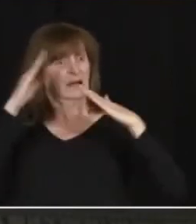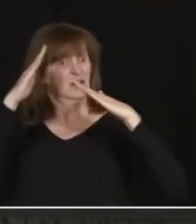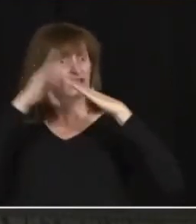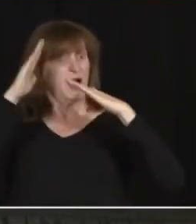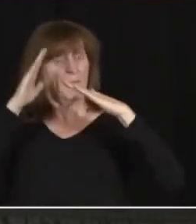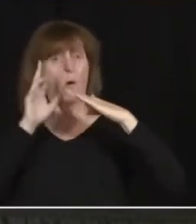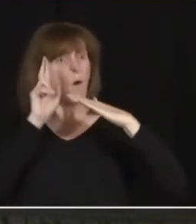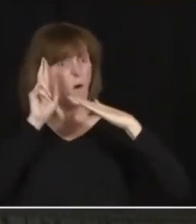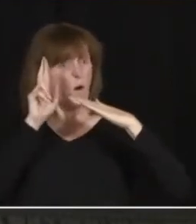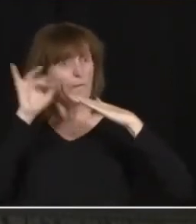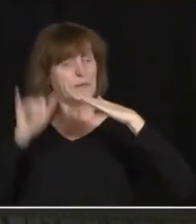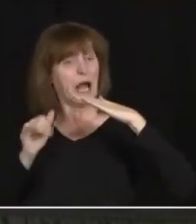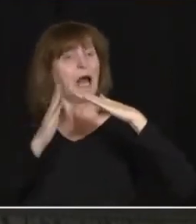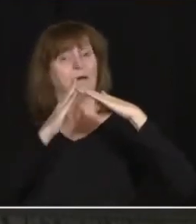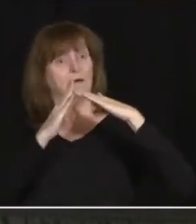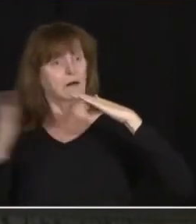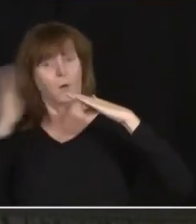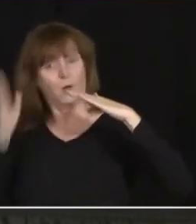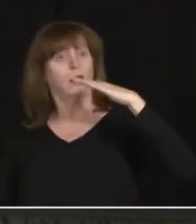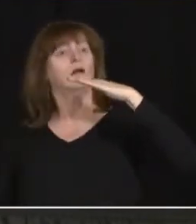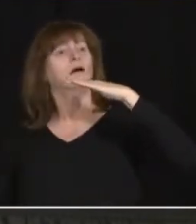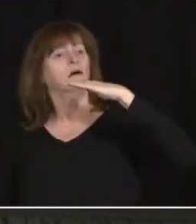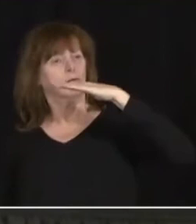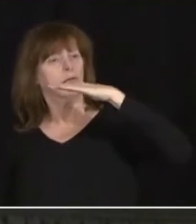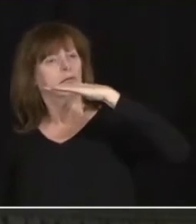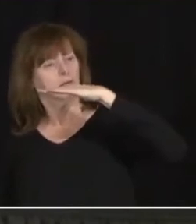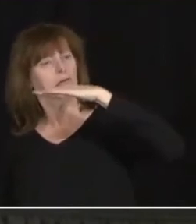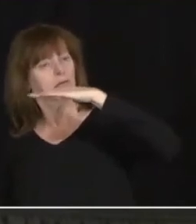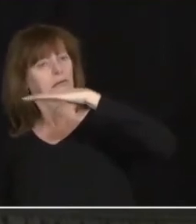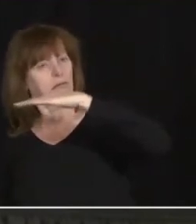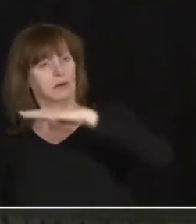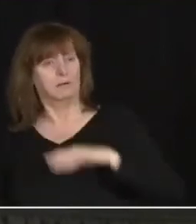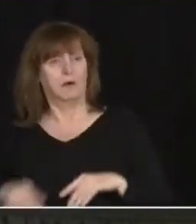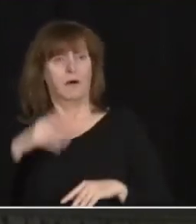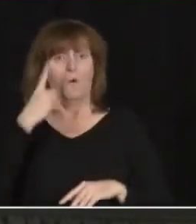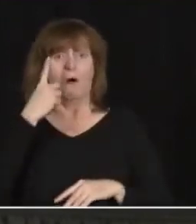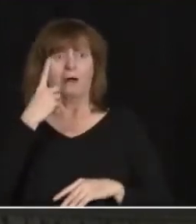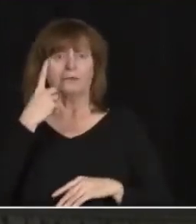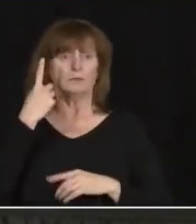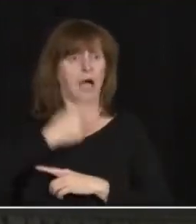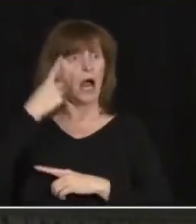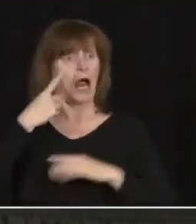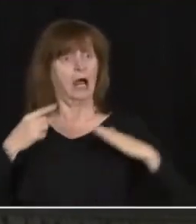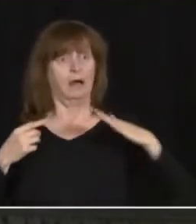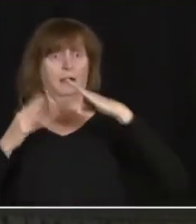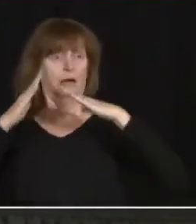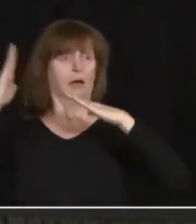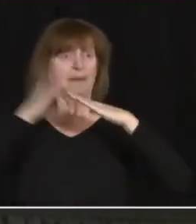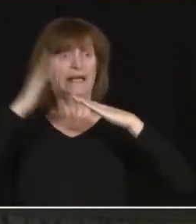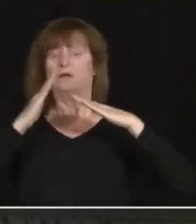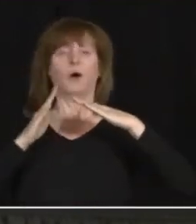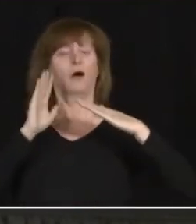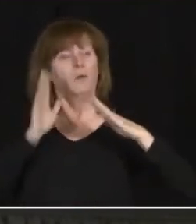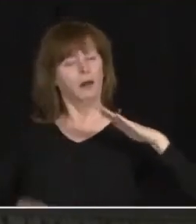in cases as we go along. Peaks are not a single day. Peaks are not sort of a nice single sort of spike. They can be a little bit bumpy. They can